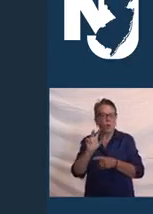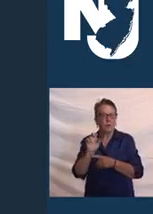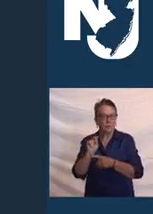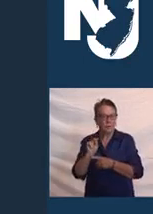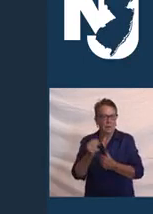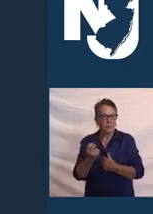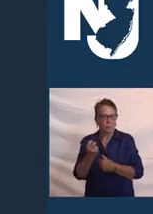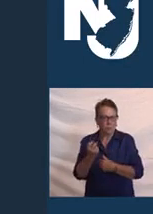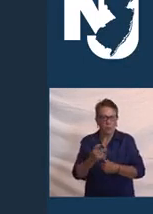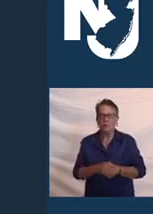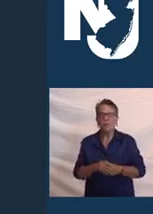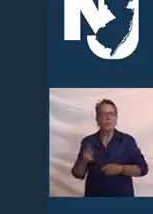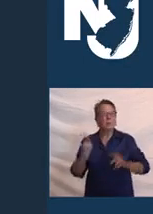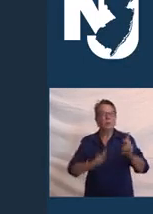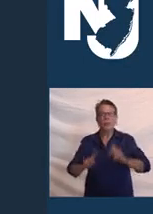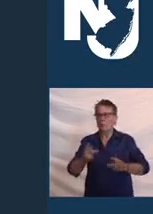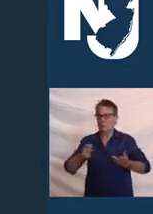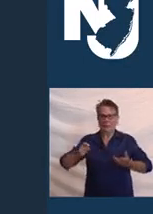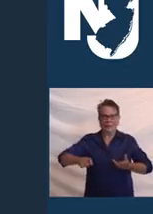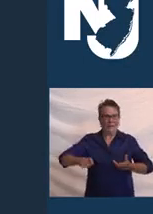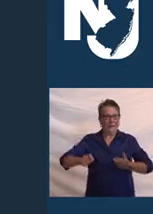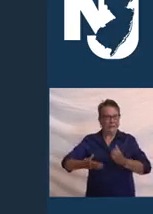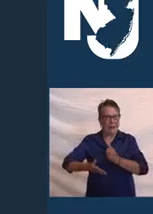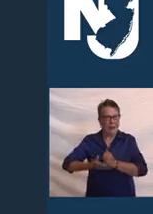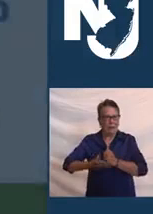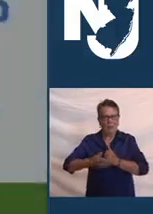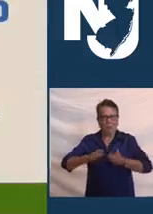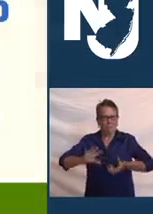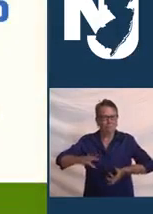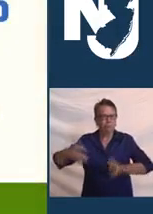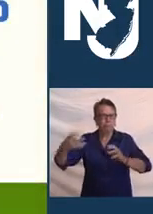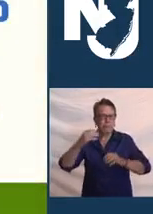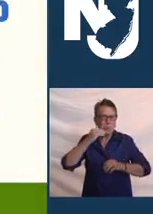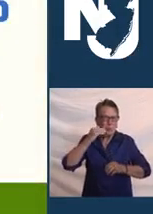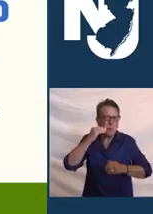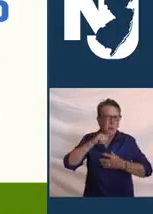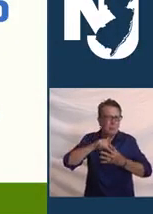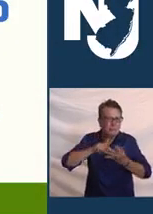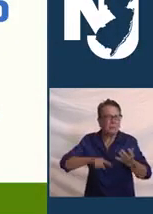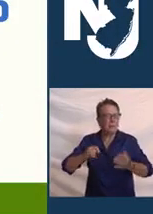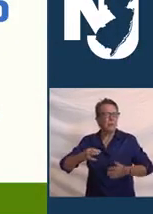their homes. The easiest way to get started is by visiting